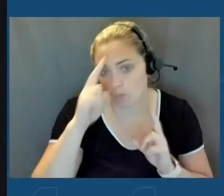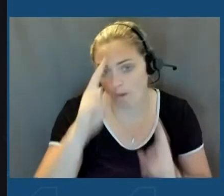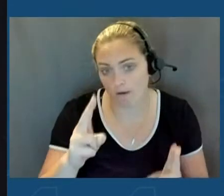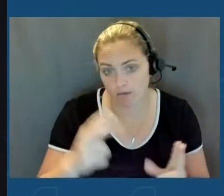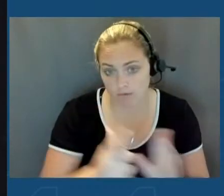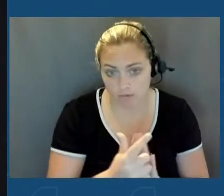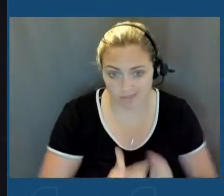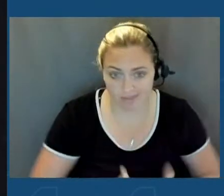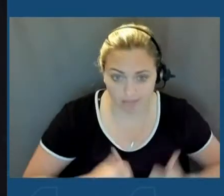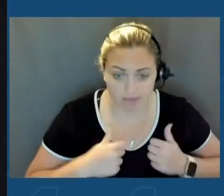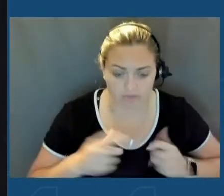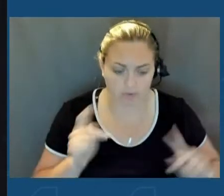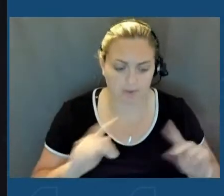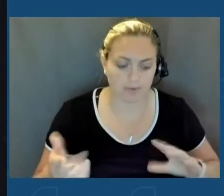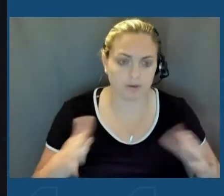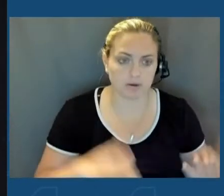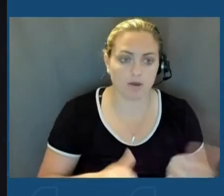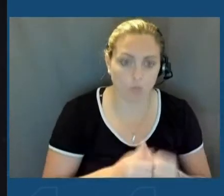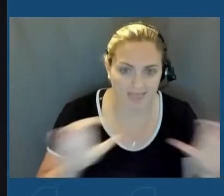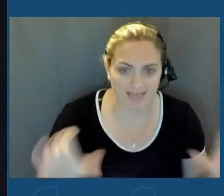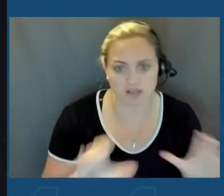those taken with action.